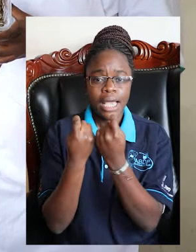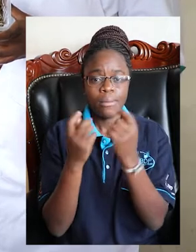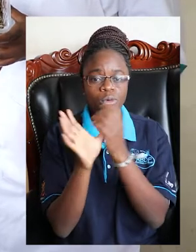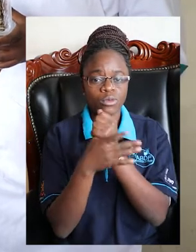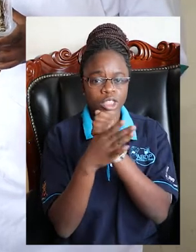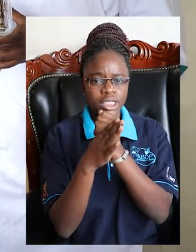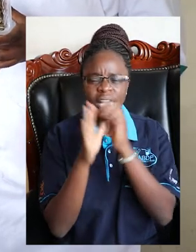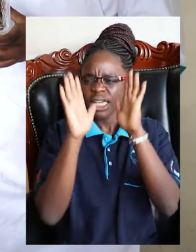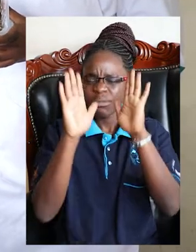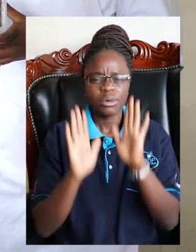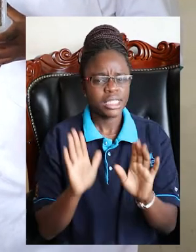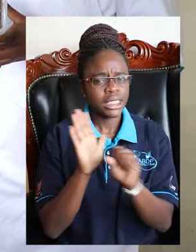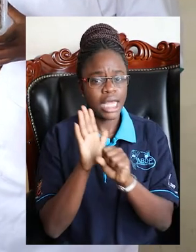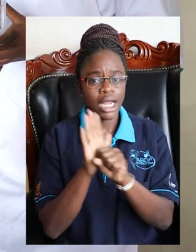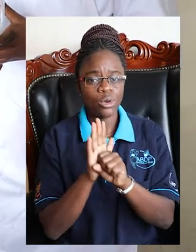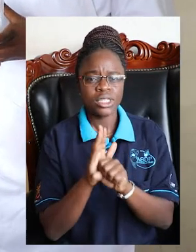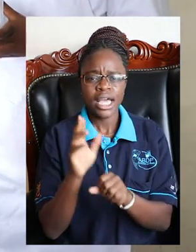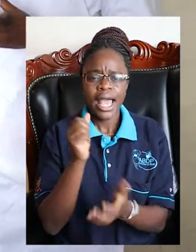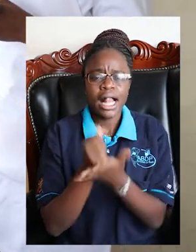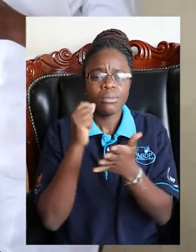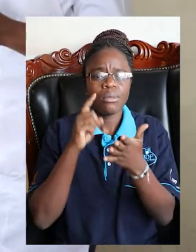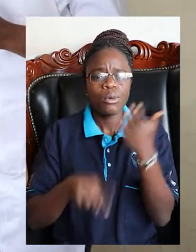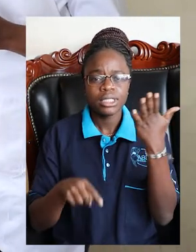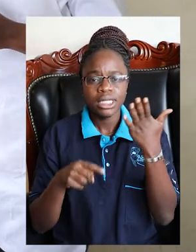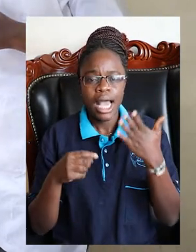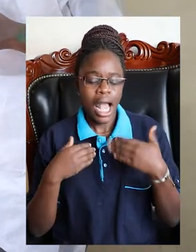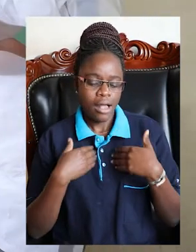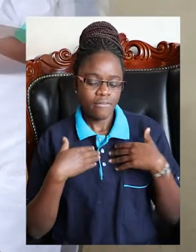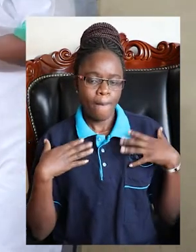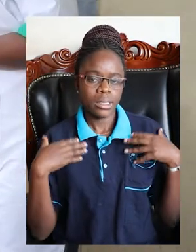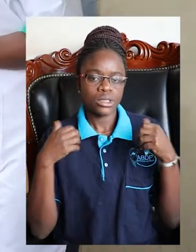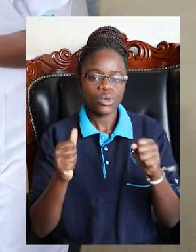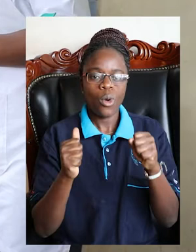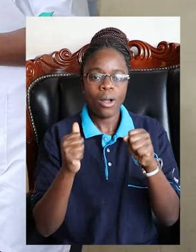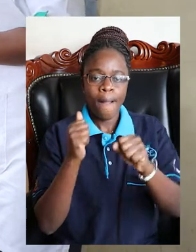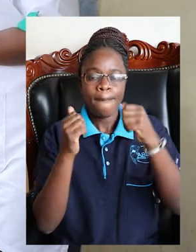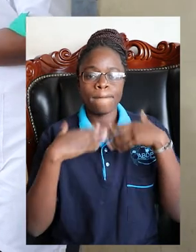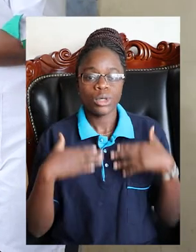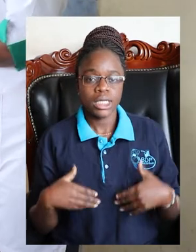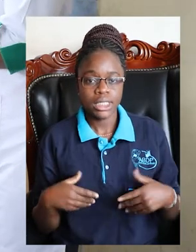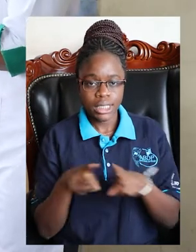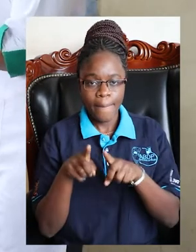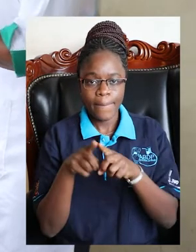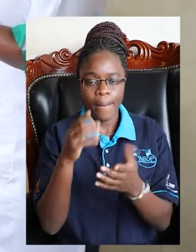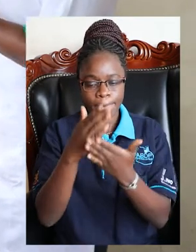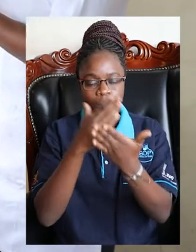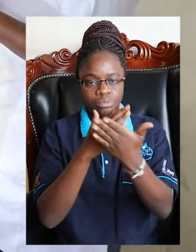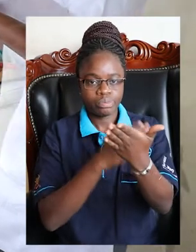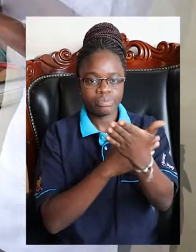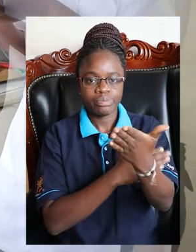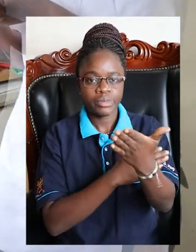of fish that is very good, very rich in calcium because you eat the whole of it. The fish